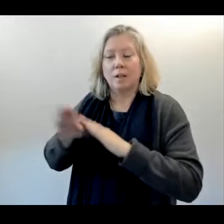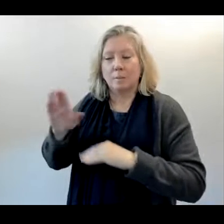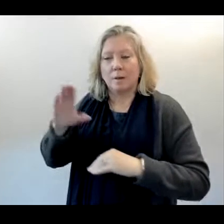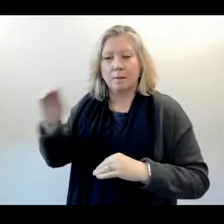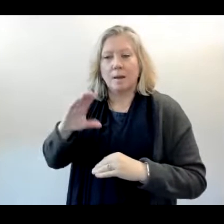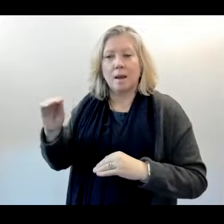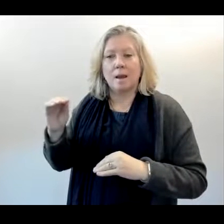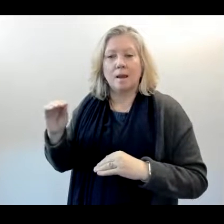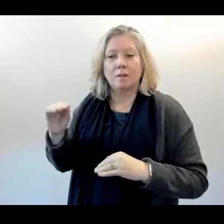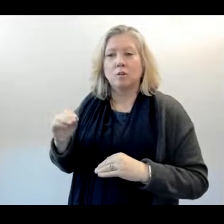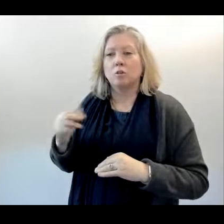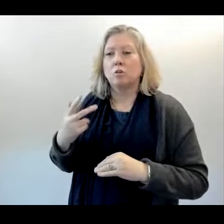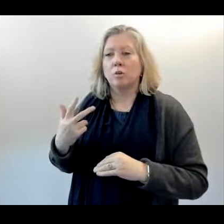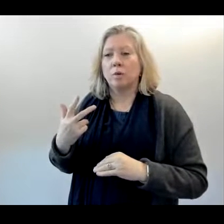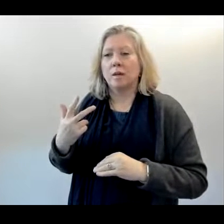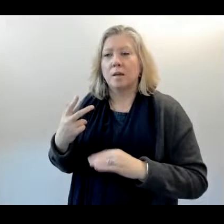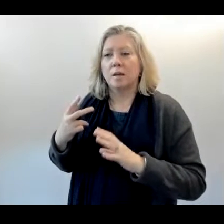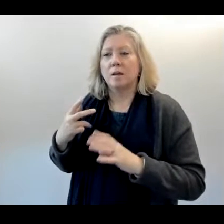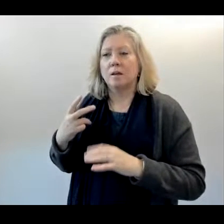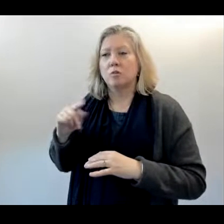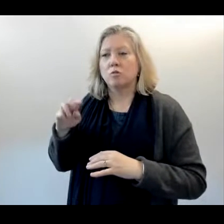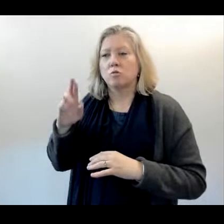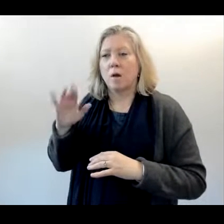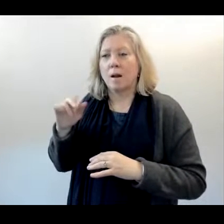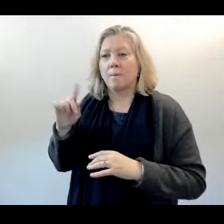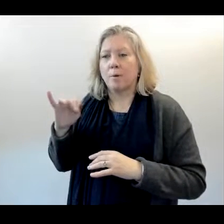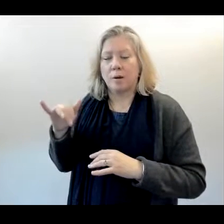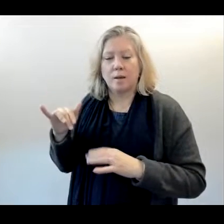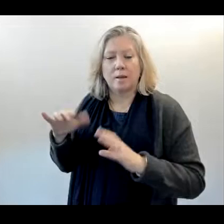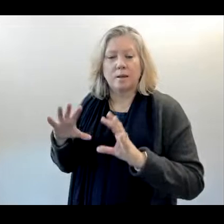a tri-party agreement with Trek Development Group or related entity,